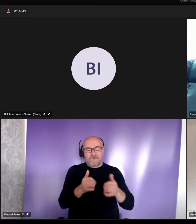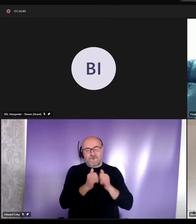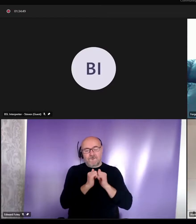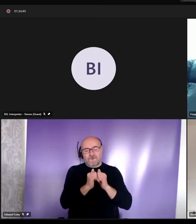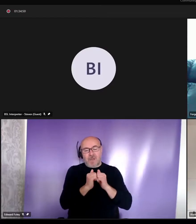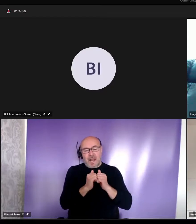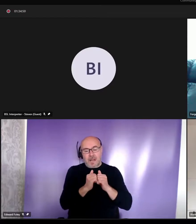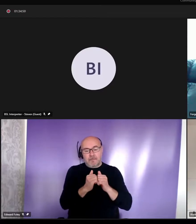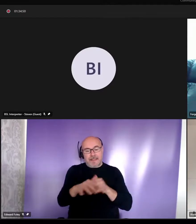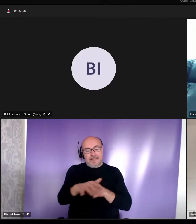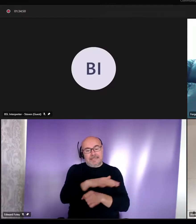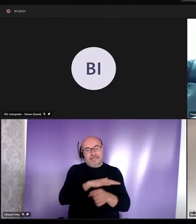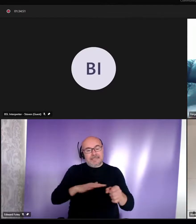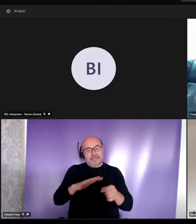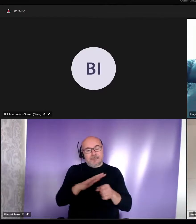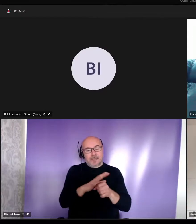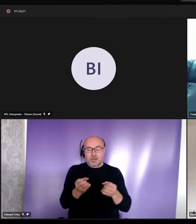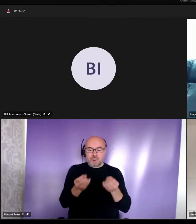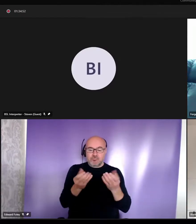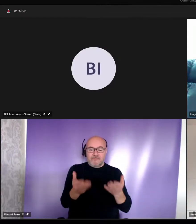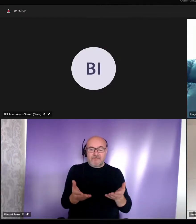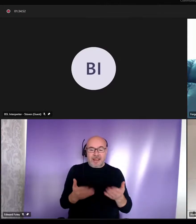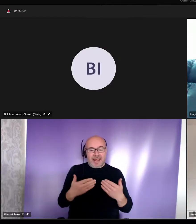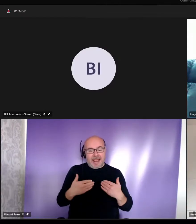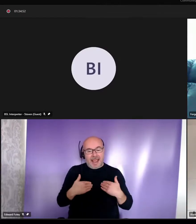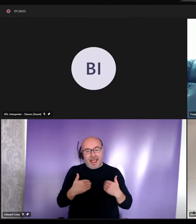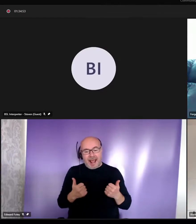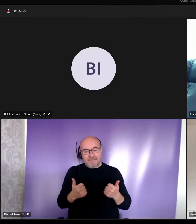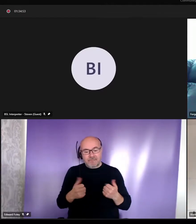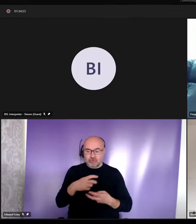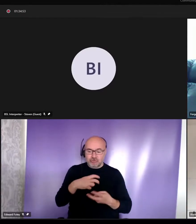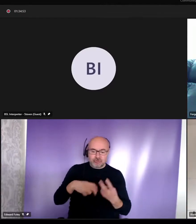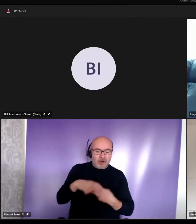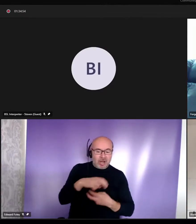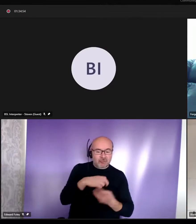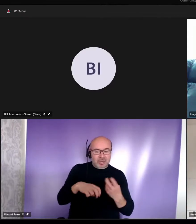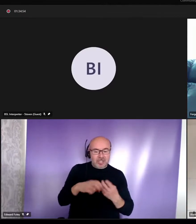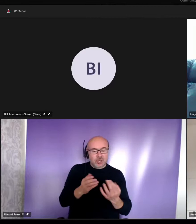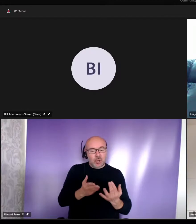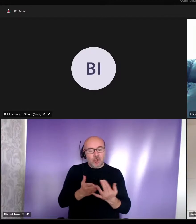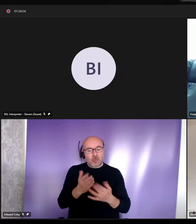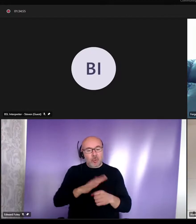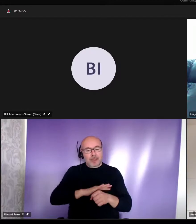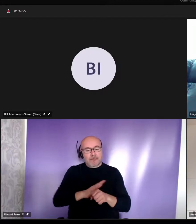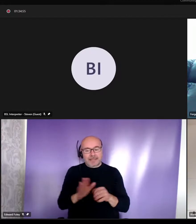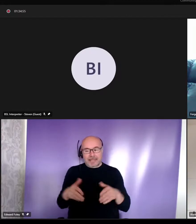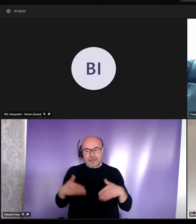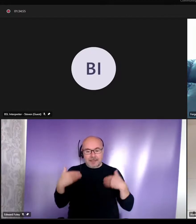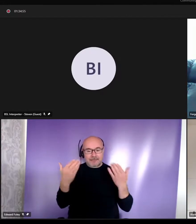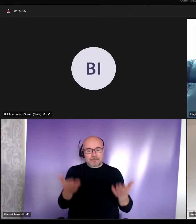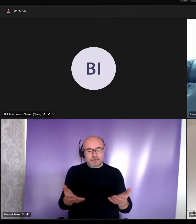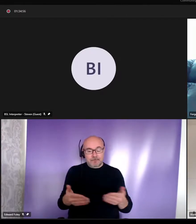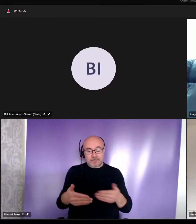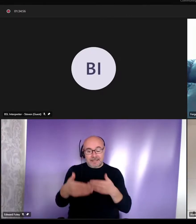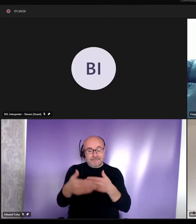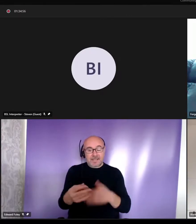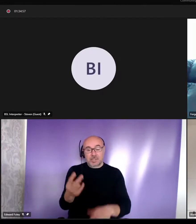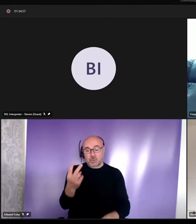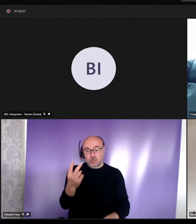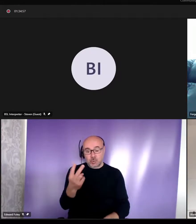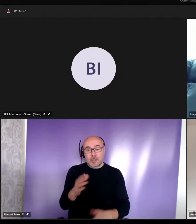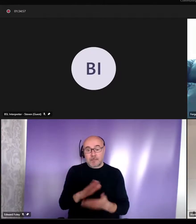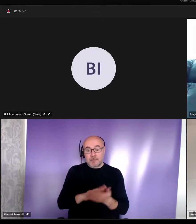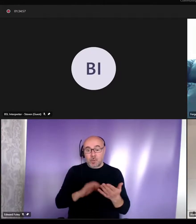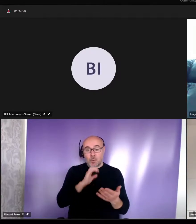much needed health and recreation, particularly through the pandemic. Phase 2 will deliver a number of improvements